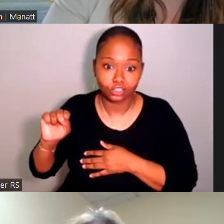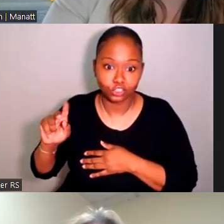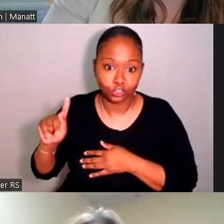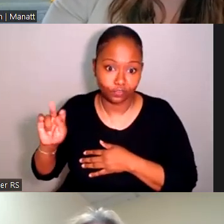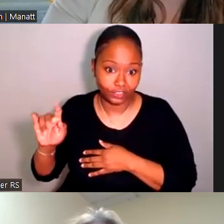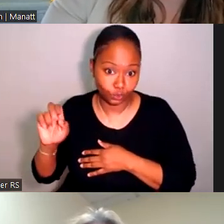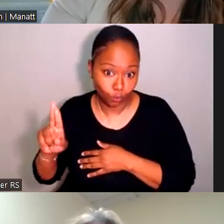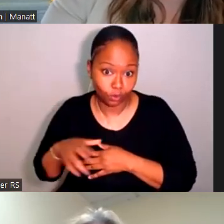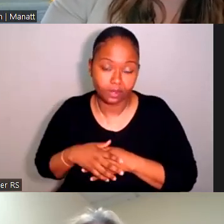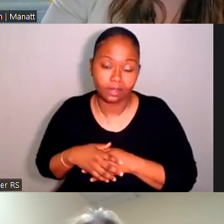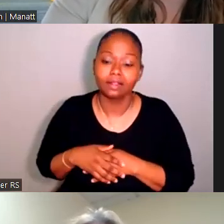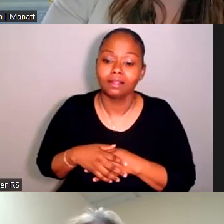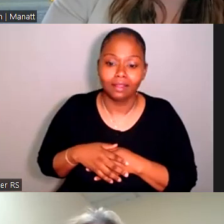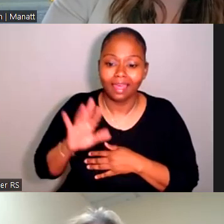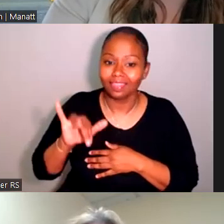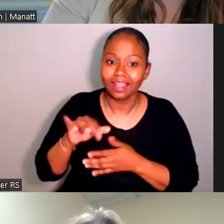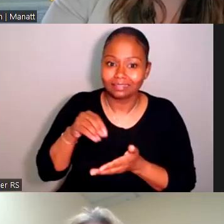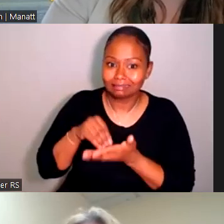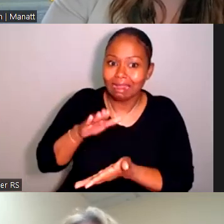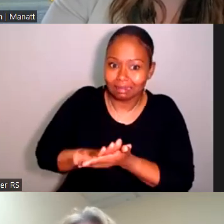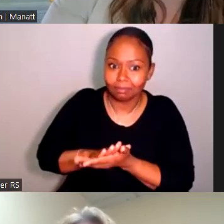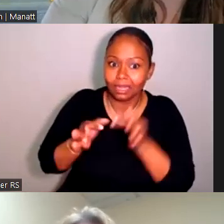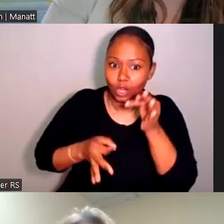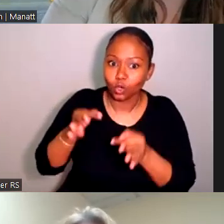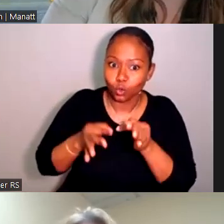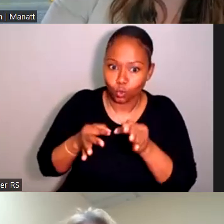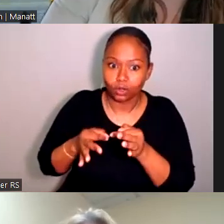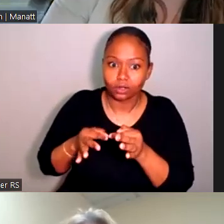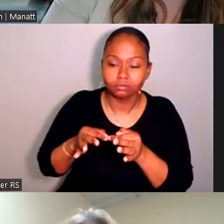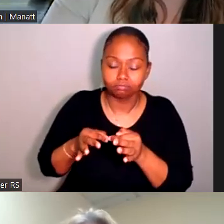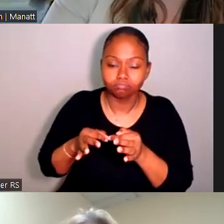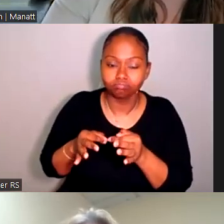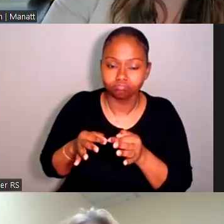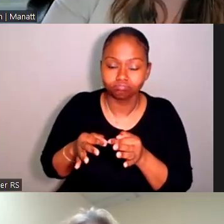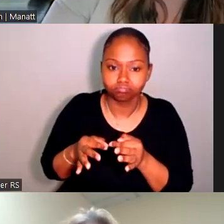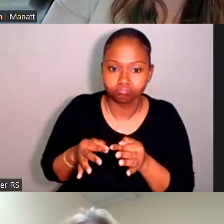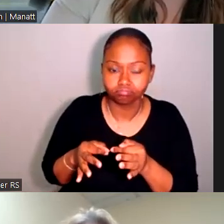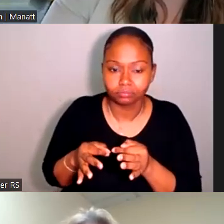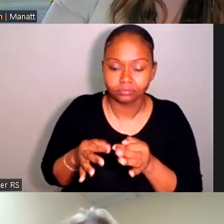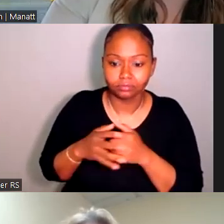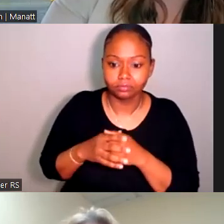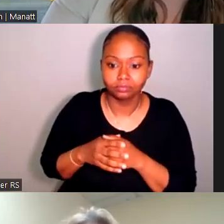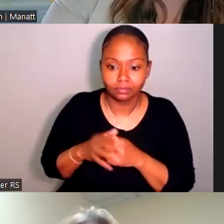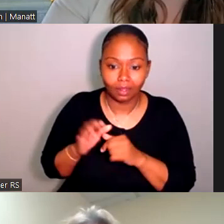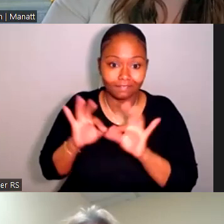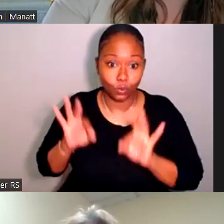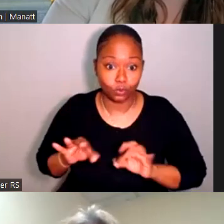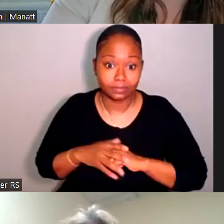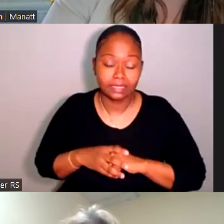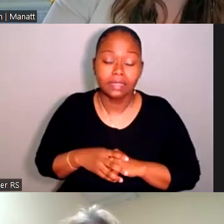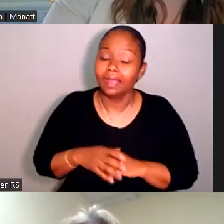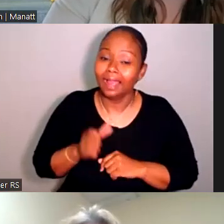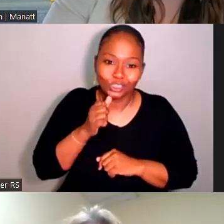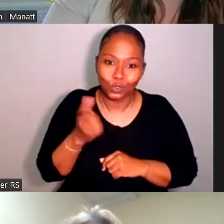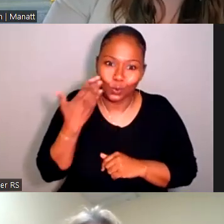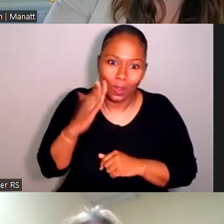And that's even documented in court records. It's documented in court forms. I don't know how to solve